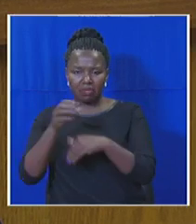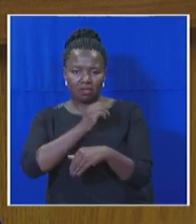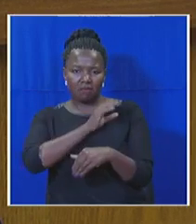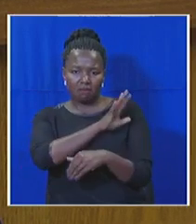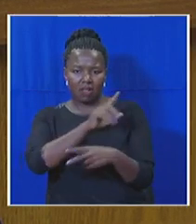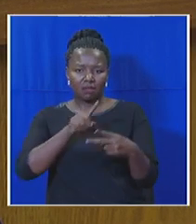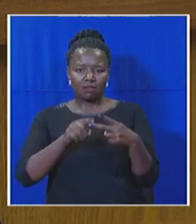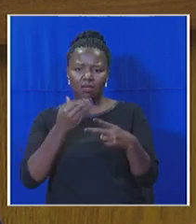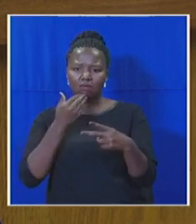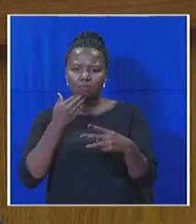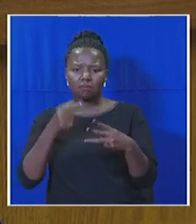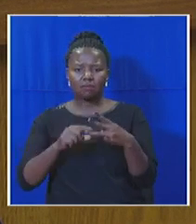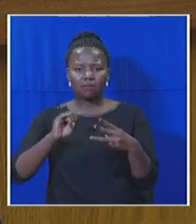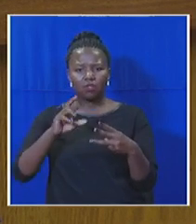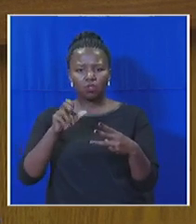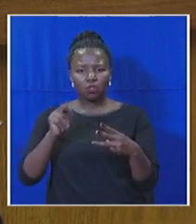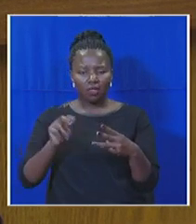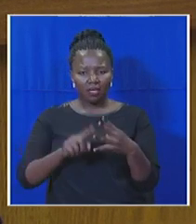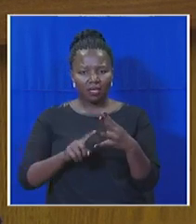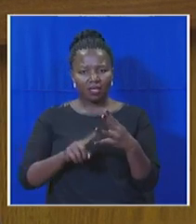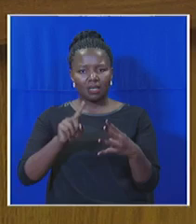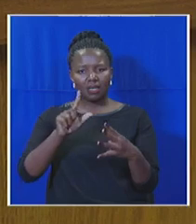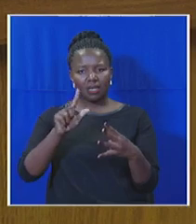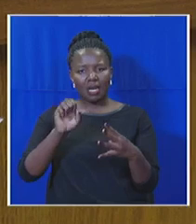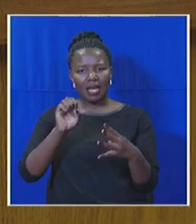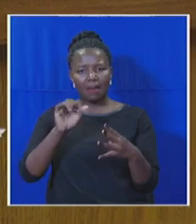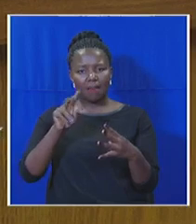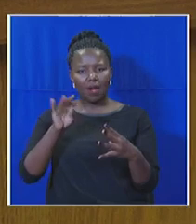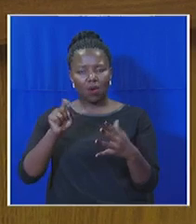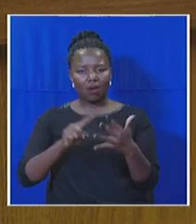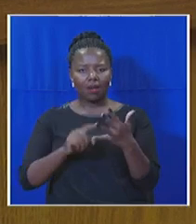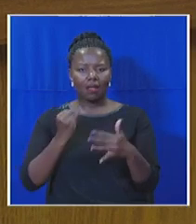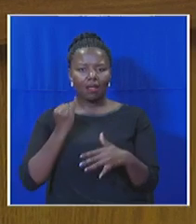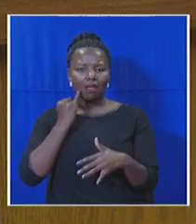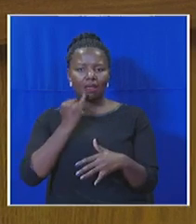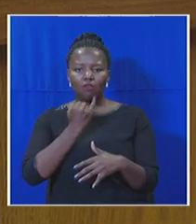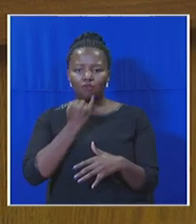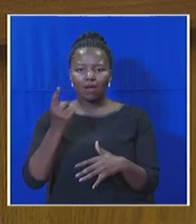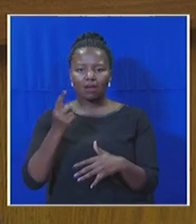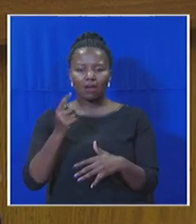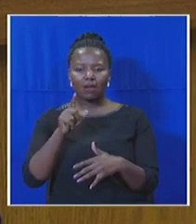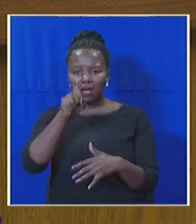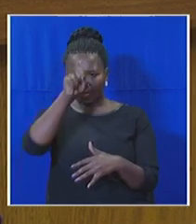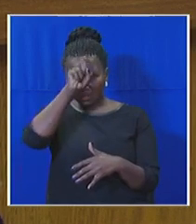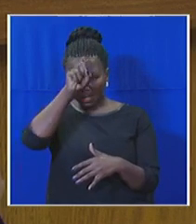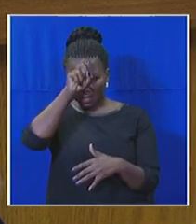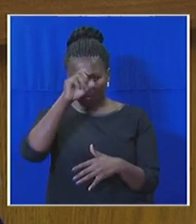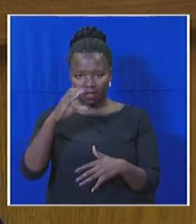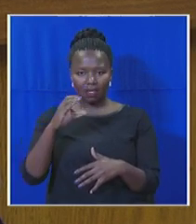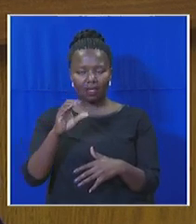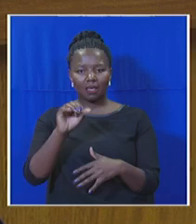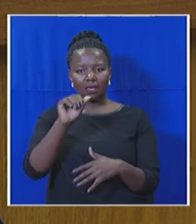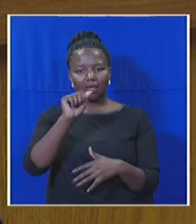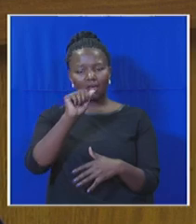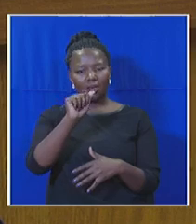Israel, Jordan, Lebanon, Iran, Turkey, Qatar, United Arab